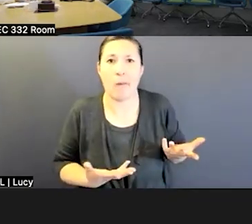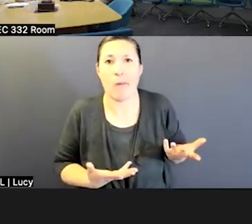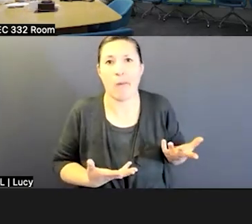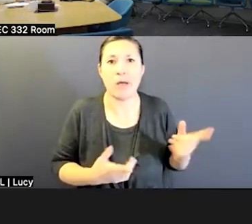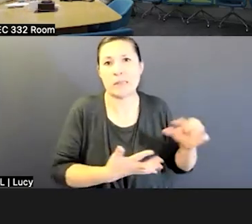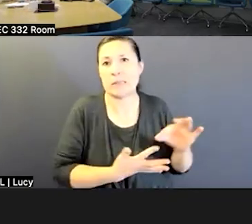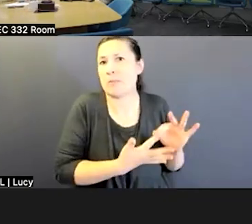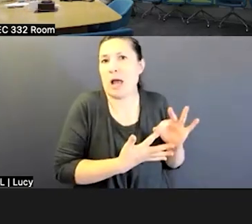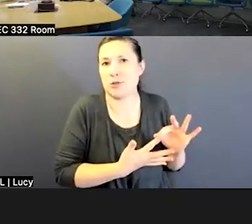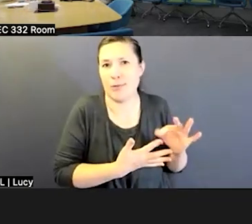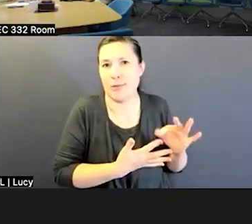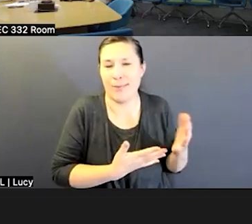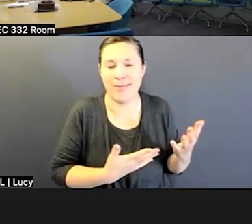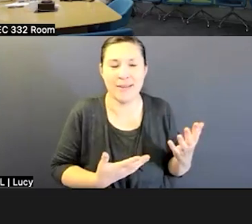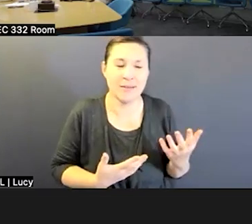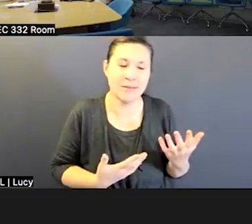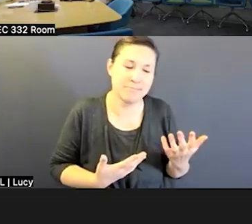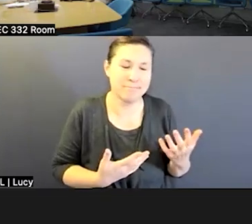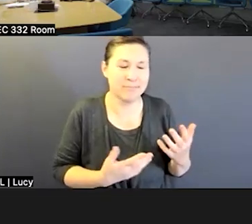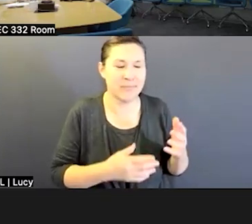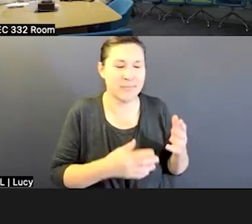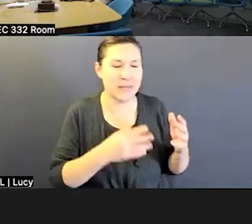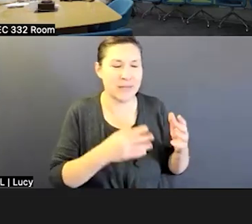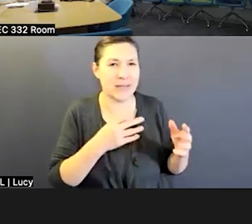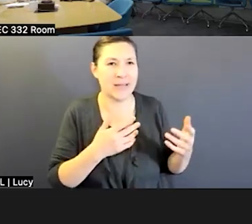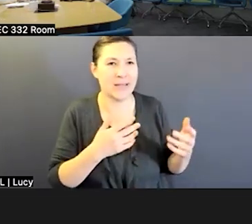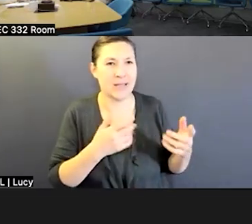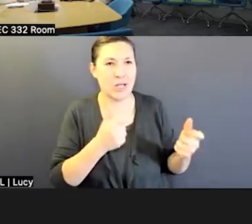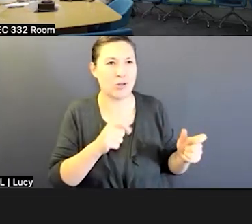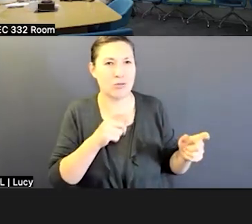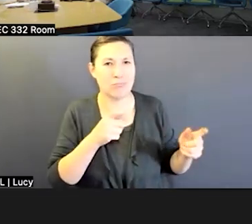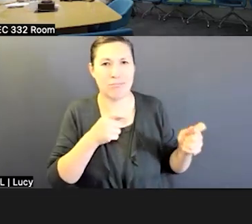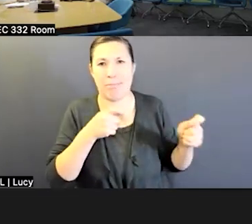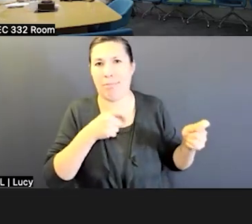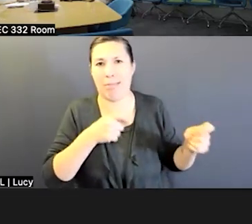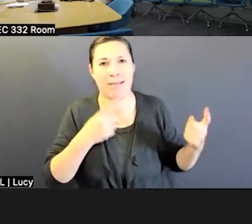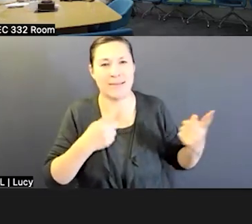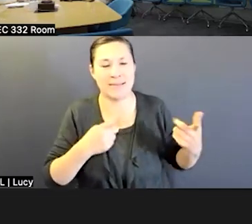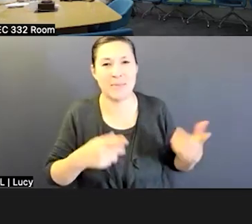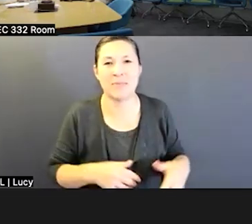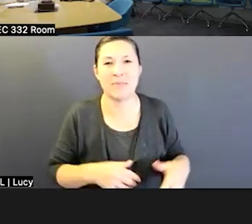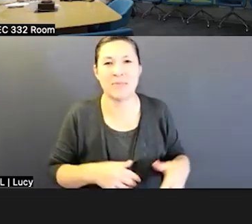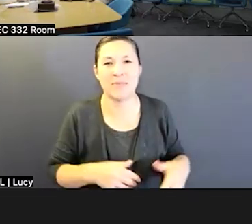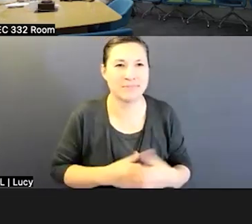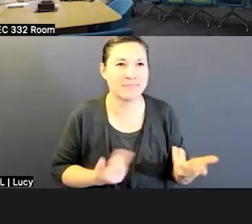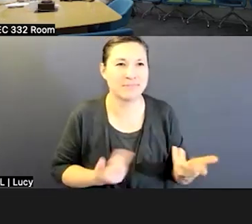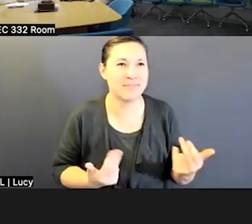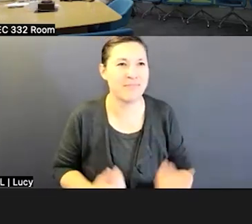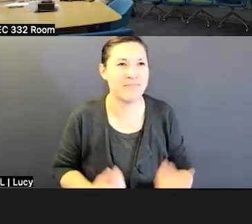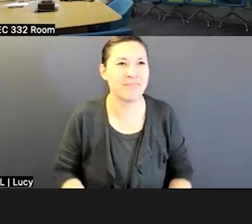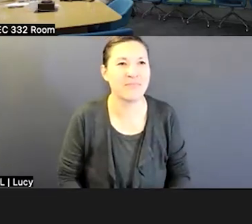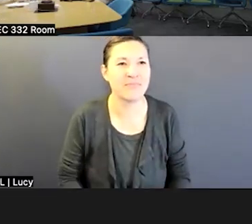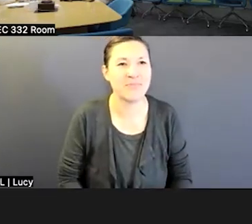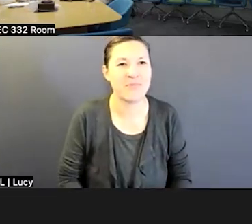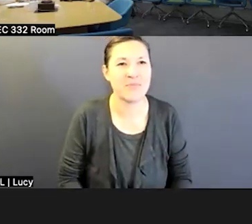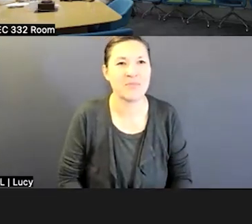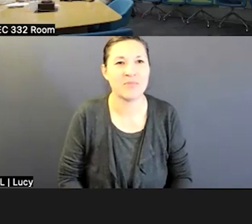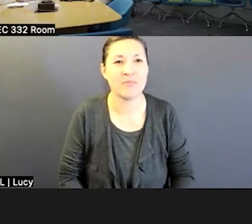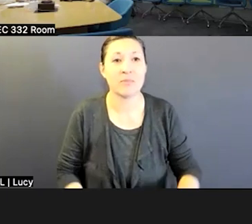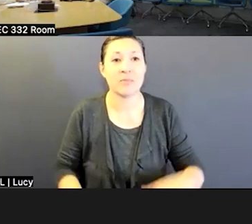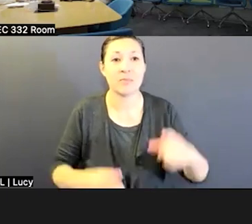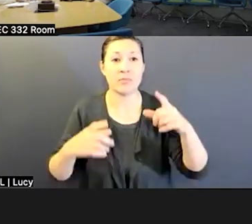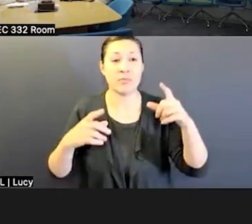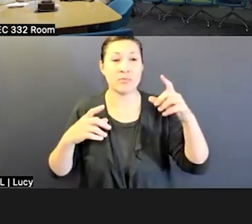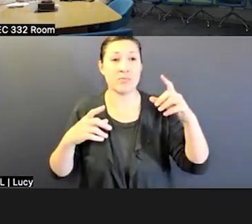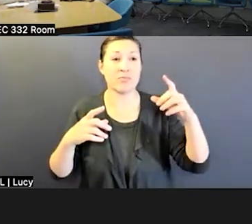Yeah, they said. He's a great they said speaker. sorry. What are they talking about? I mean, in the moment, I didn't take